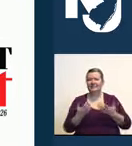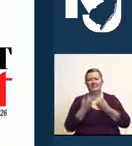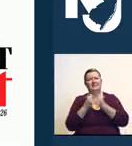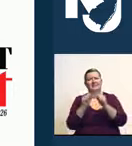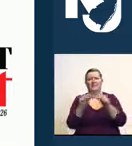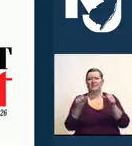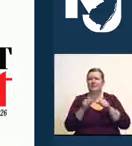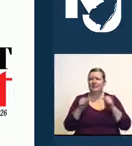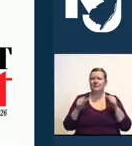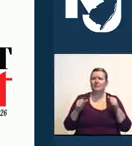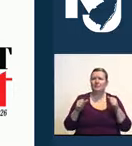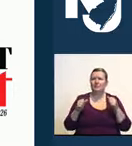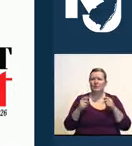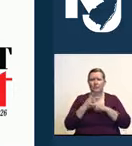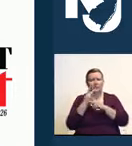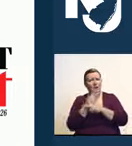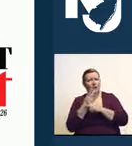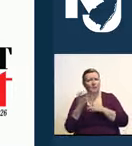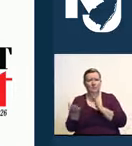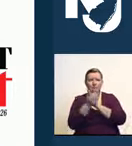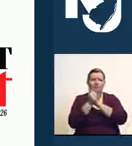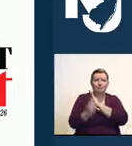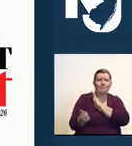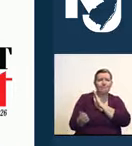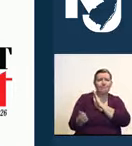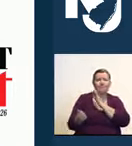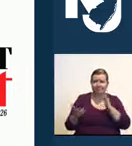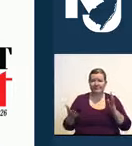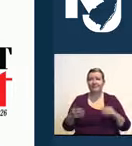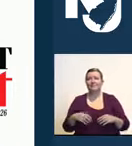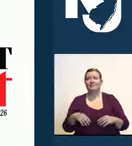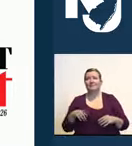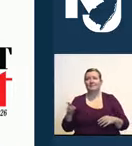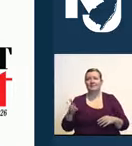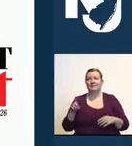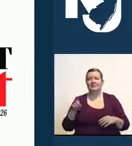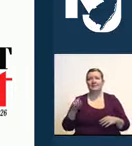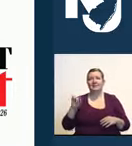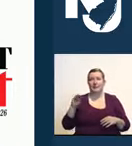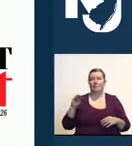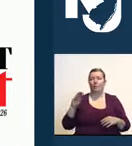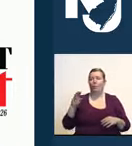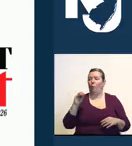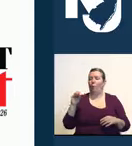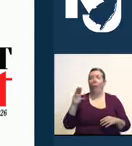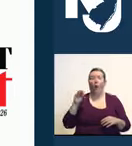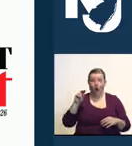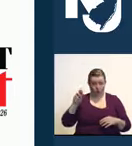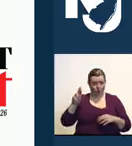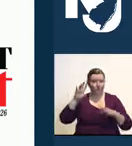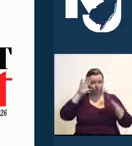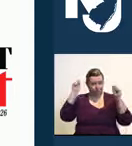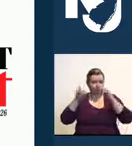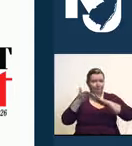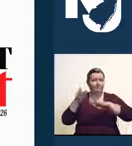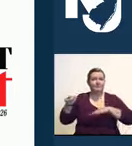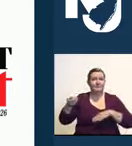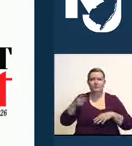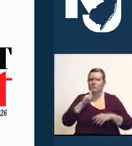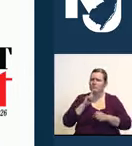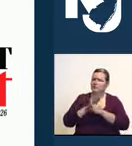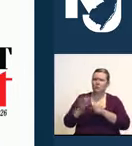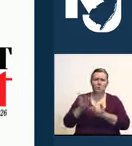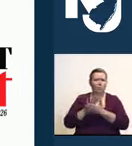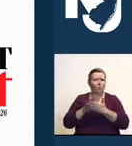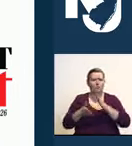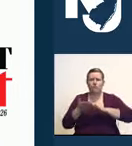talents. Executive Director, that guy on the left there, Tim O'Connor, made sure that the Ducre School continued to deliver for its students and